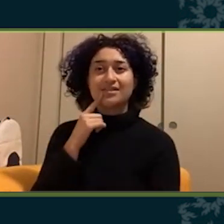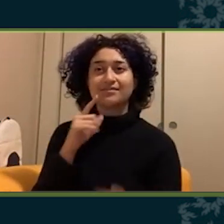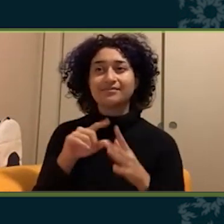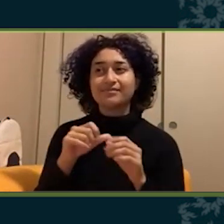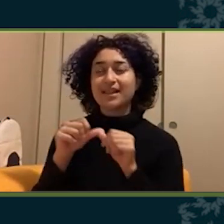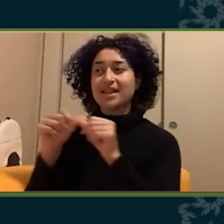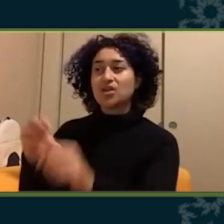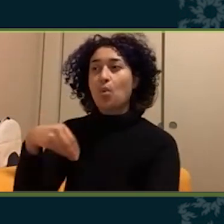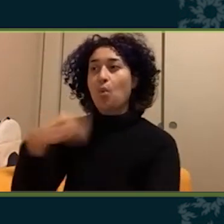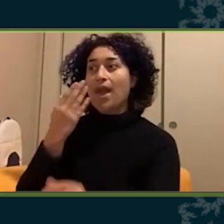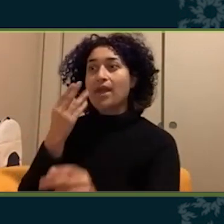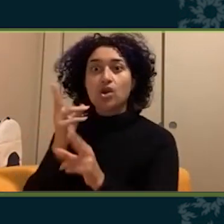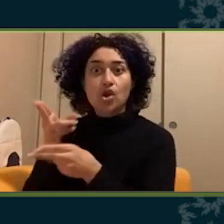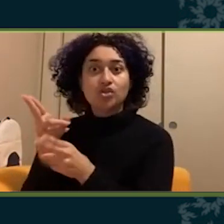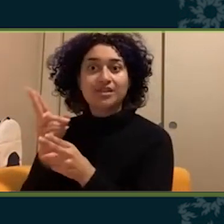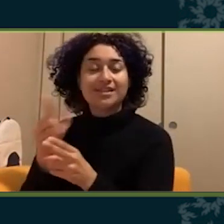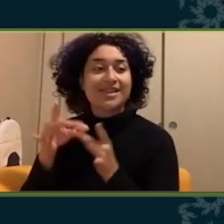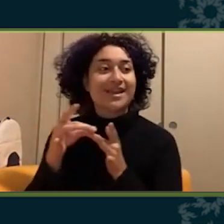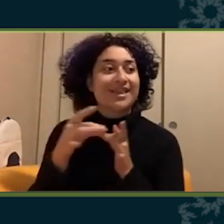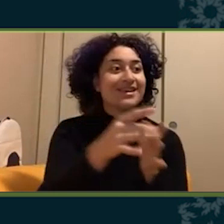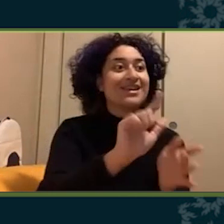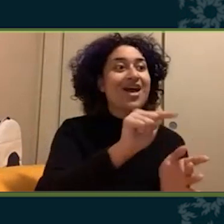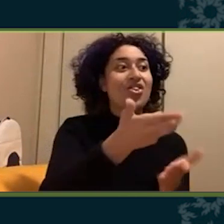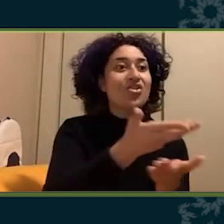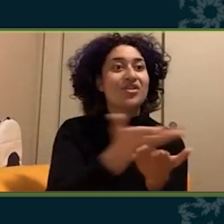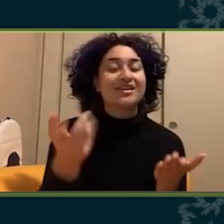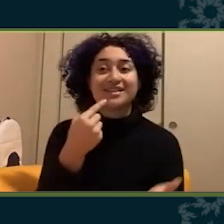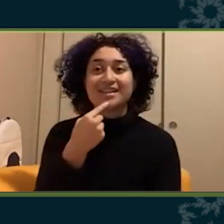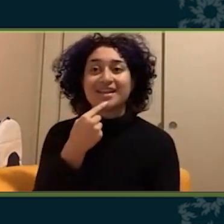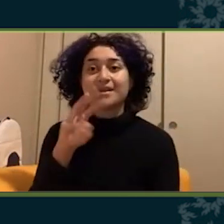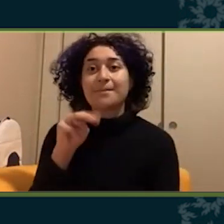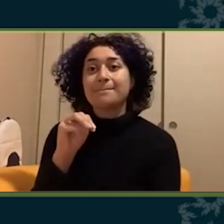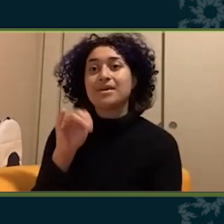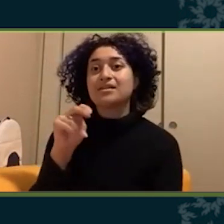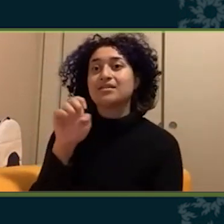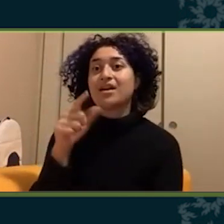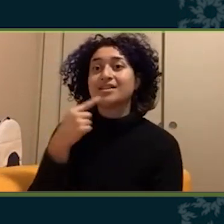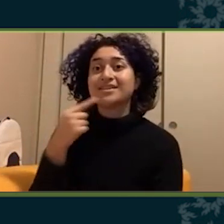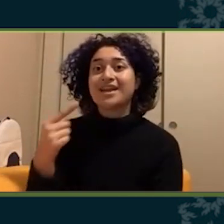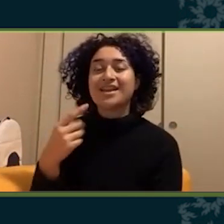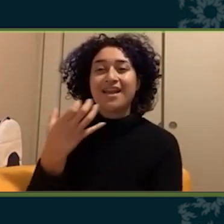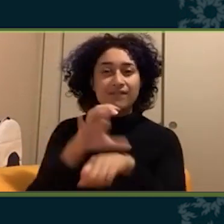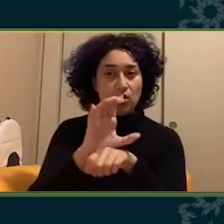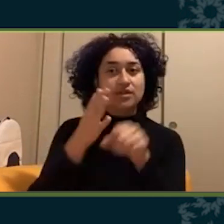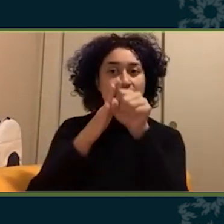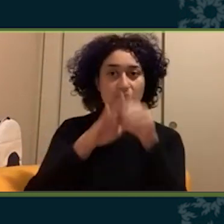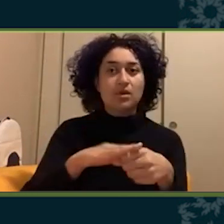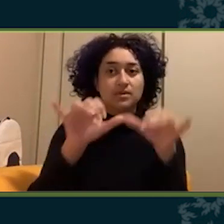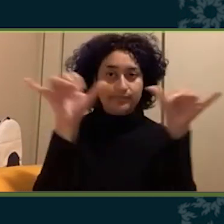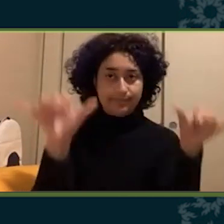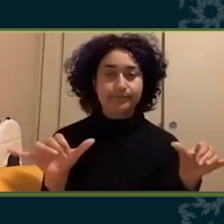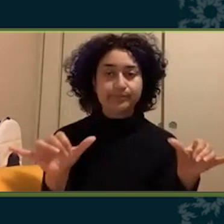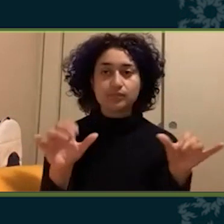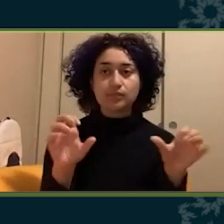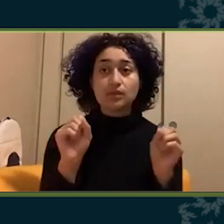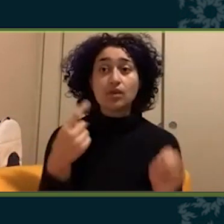very quickly lead into other things that, again, as Manal was referring to earlier, enforce that supremacy dichotomy. So for